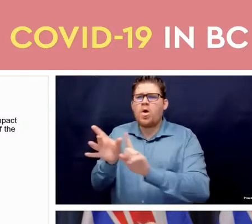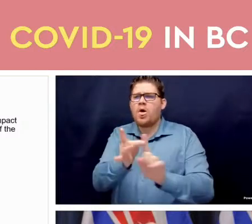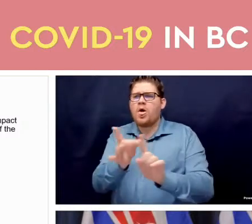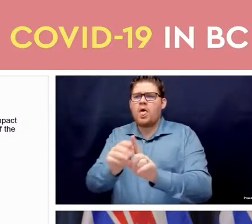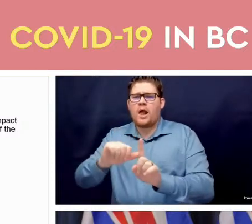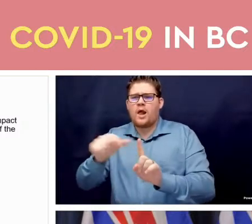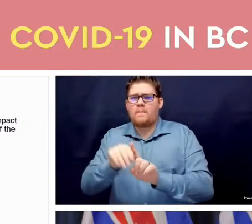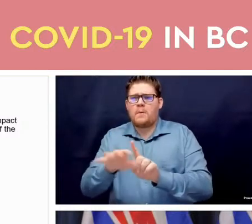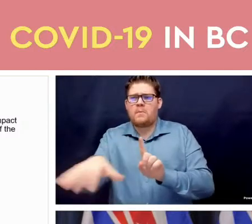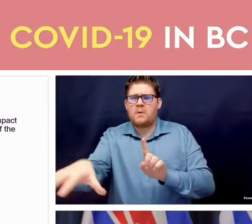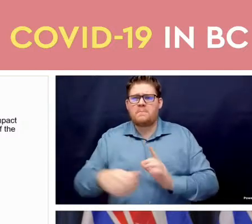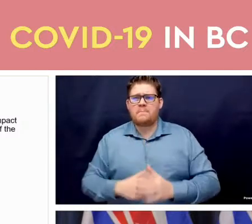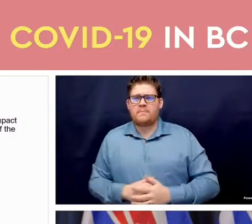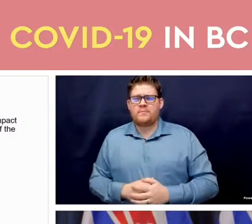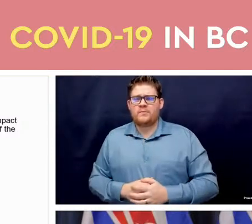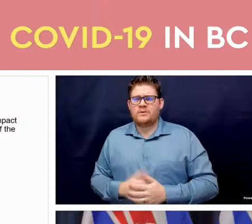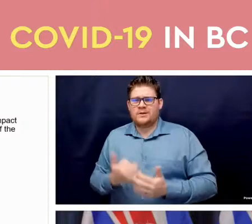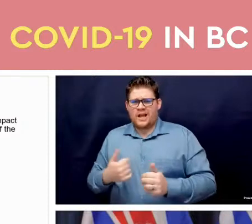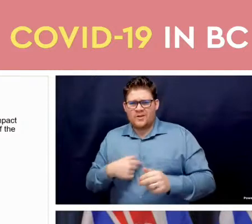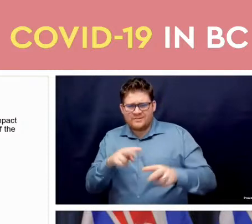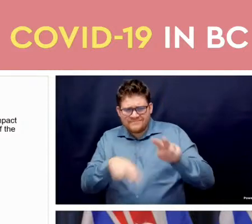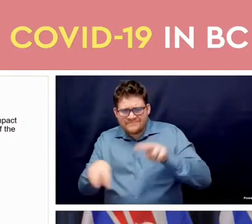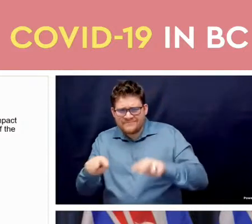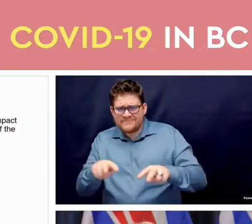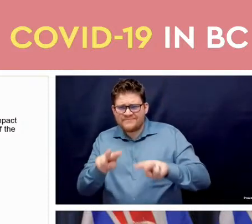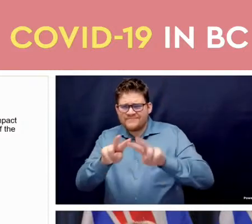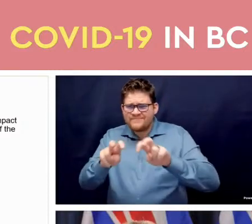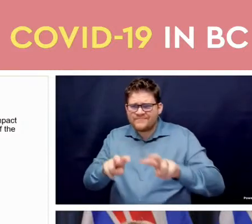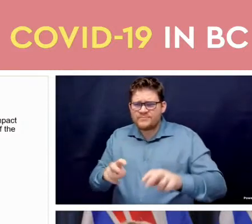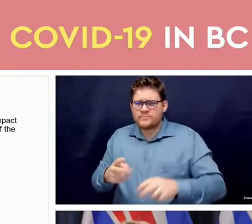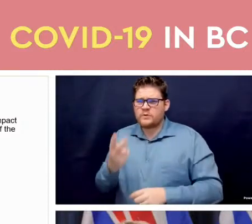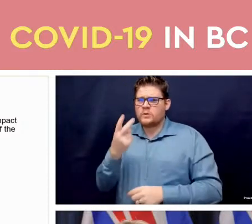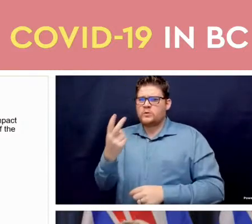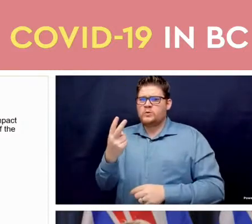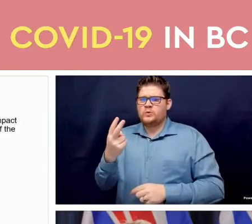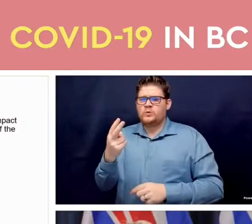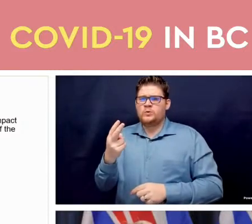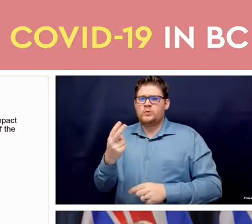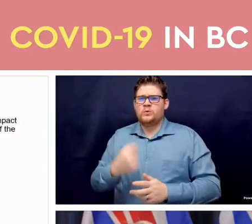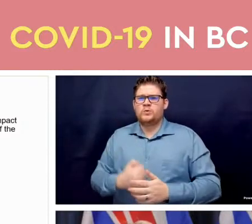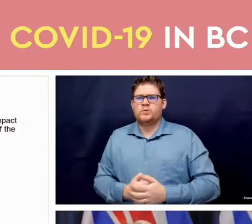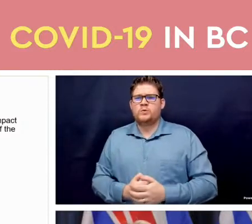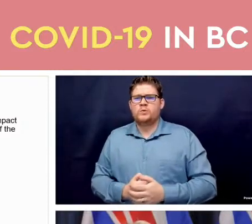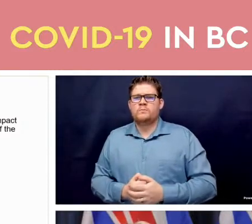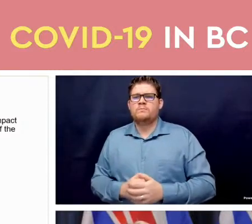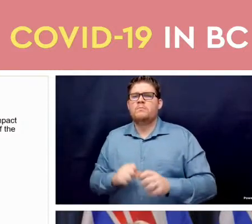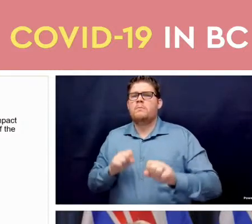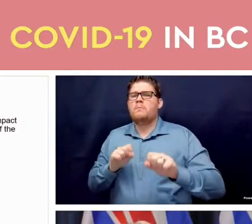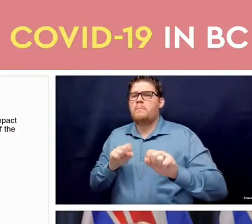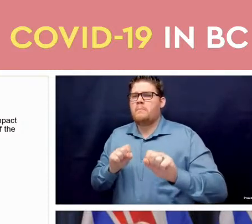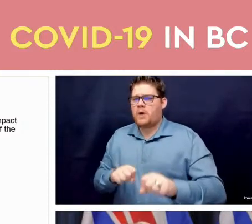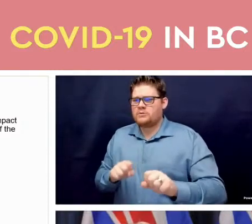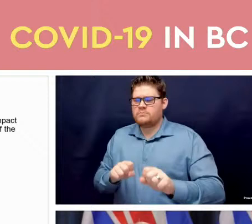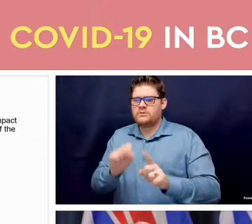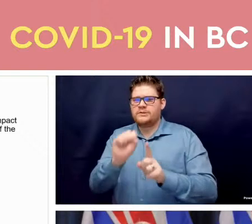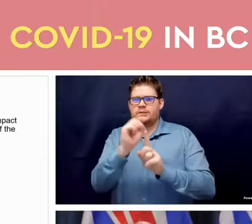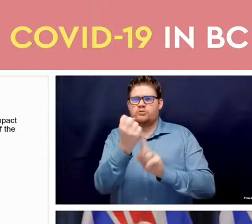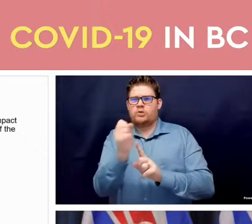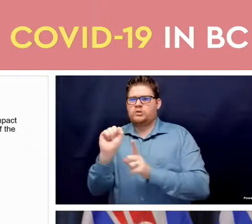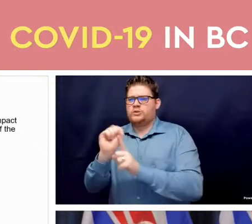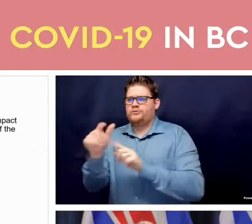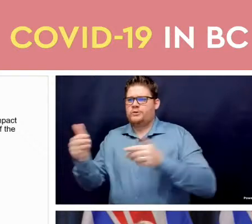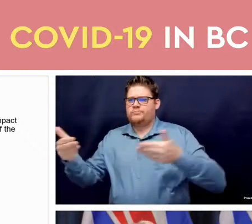and taking into account the same rates of transmission. So this is what we call the scenario, the higher transmission